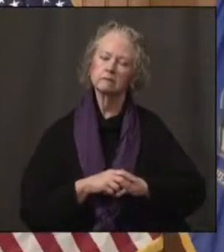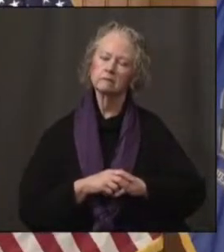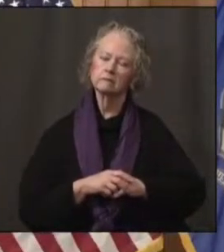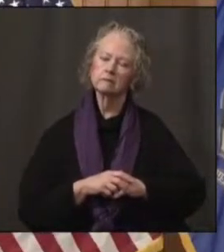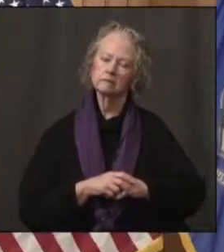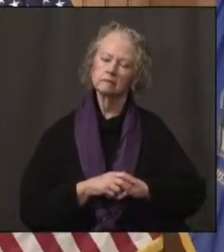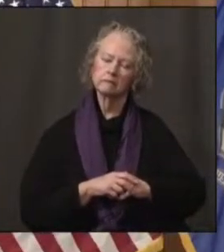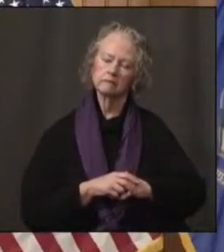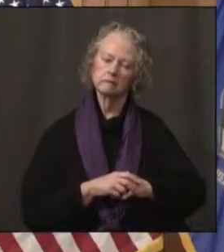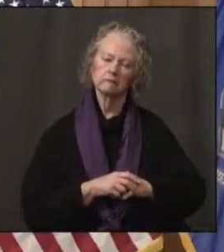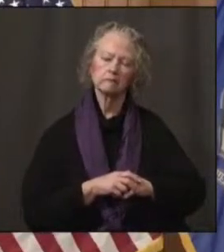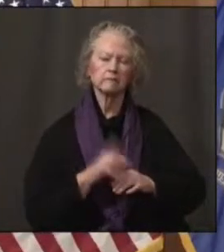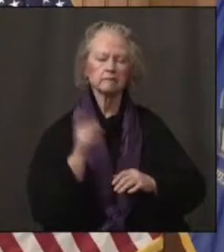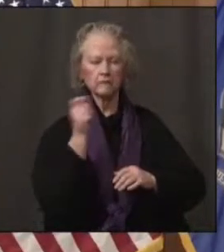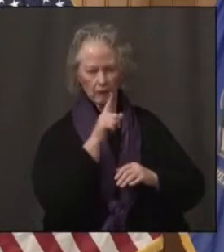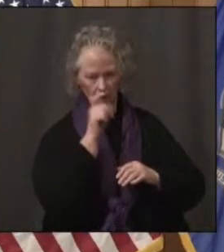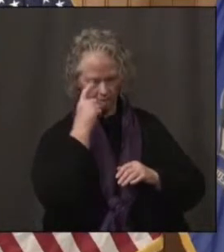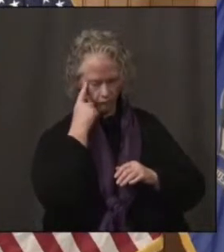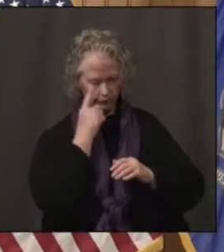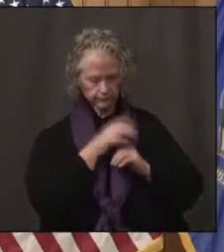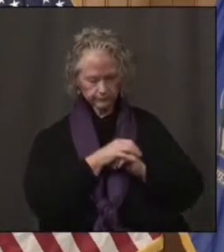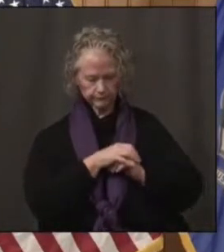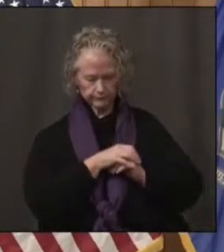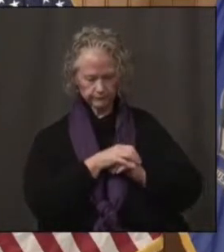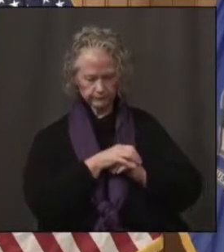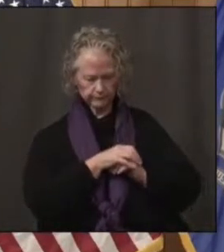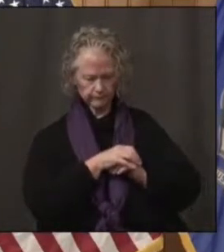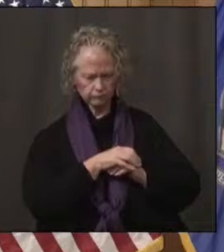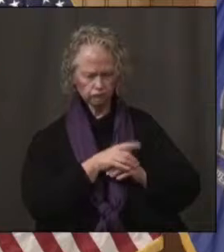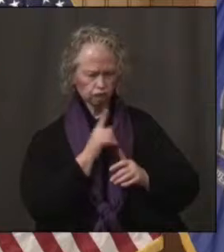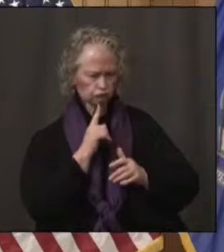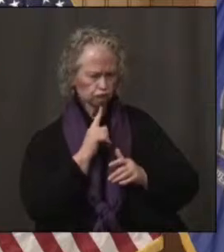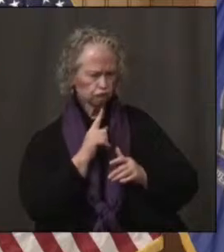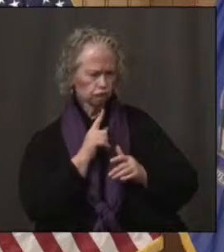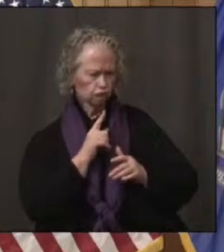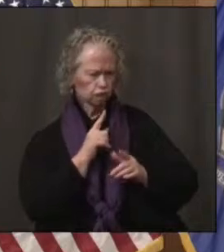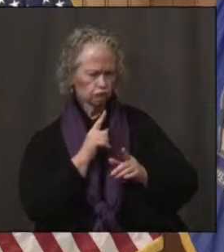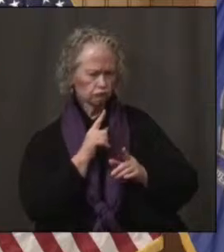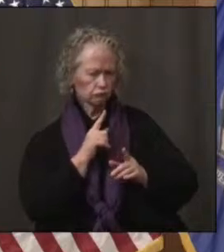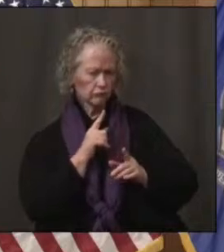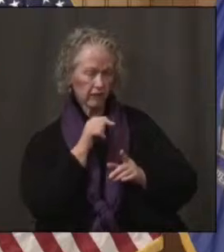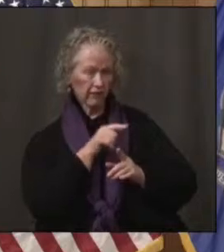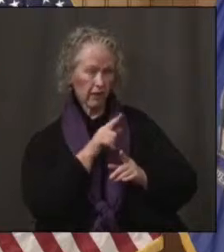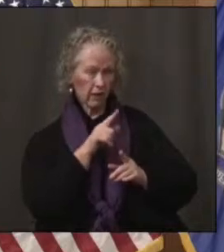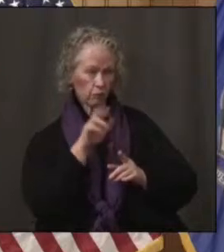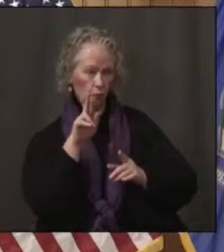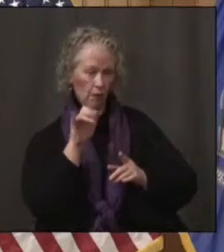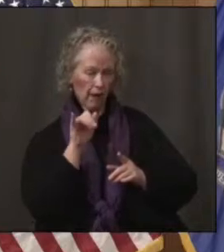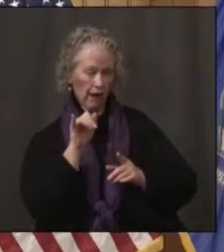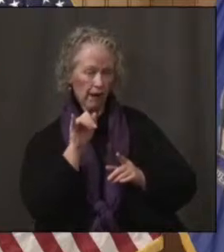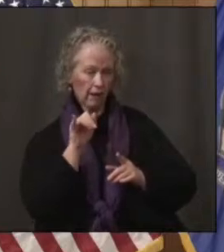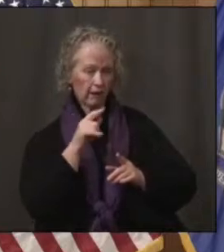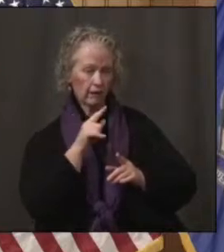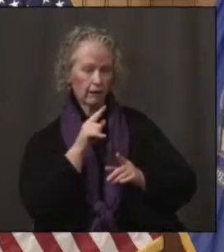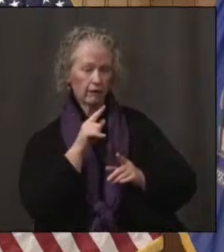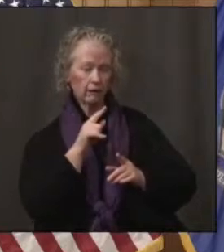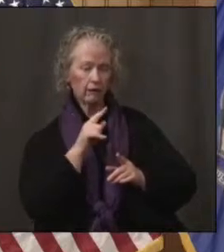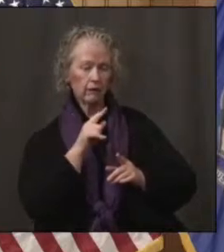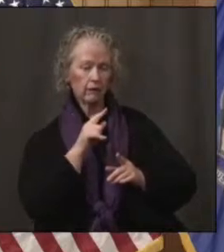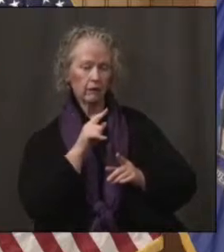One question for the governor. It's been reported now that the governor of Rhode Island is being tapped by the